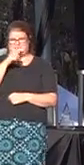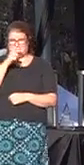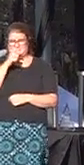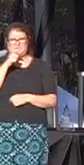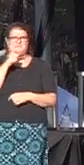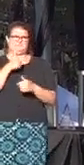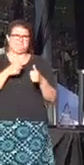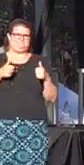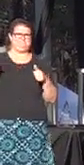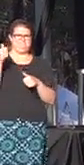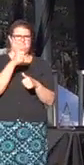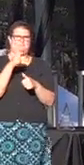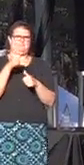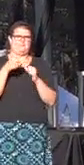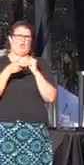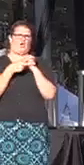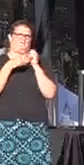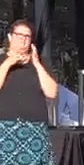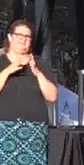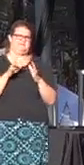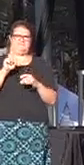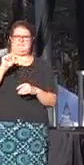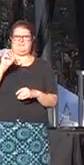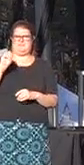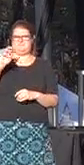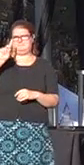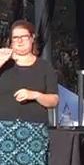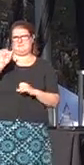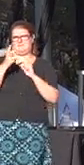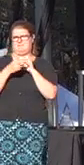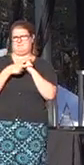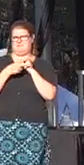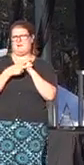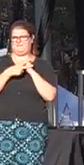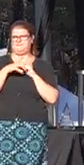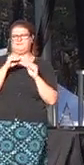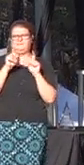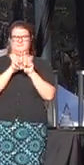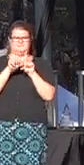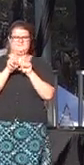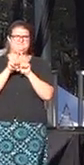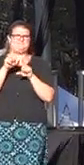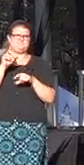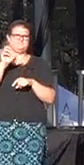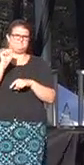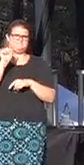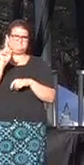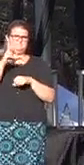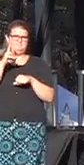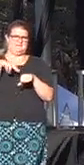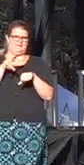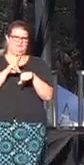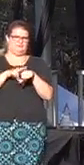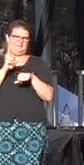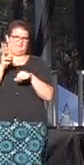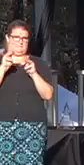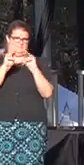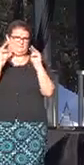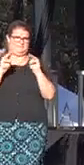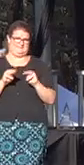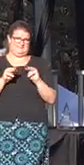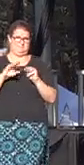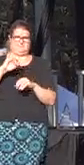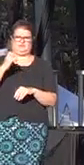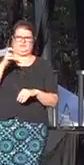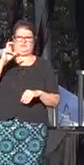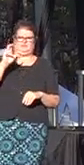head archivist at Lambda Archives of San Diego and associate at the San Diego Natural History Museum,